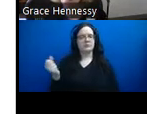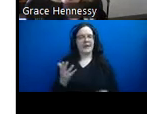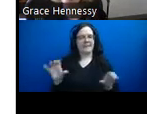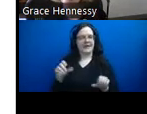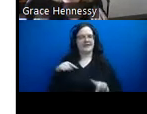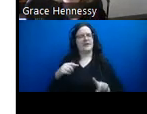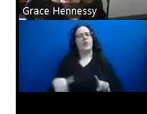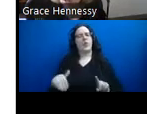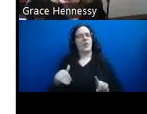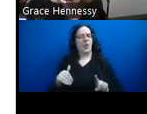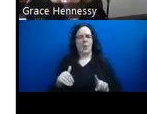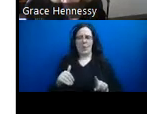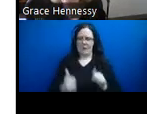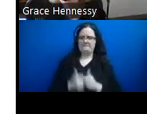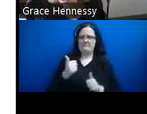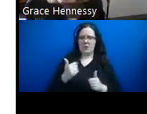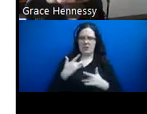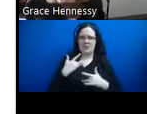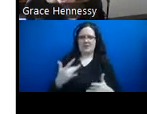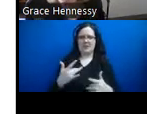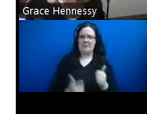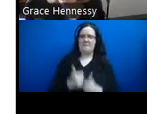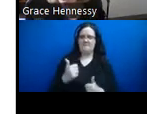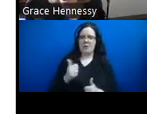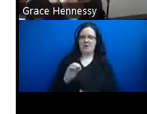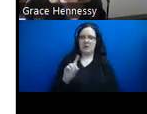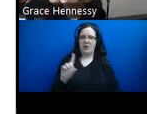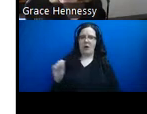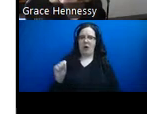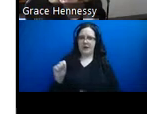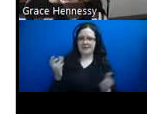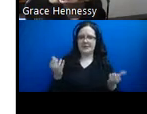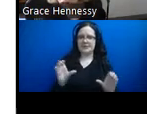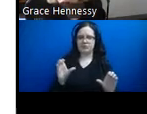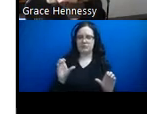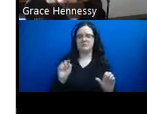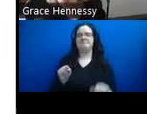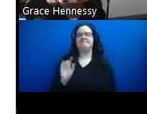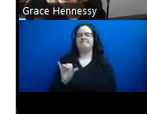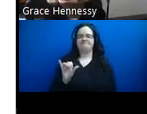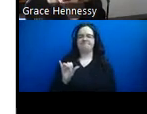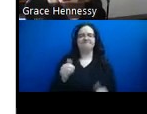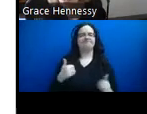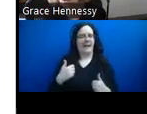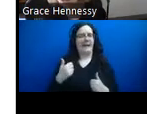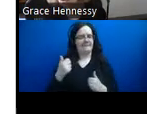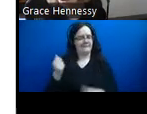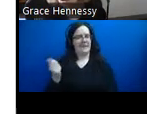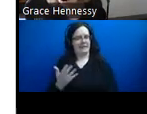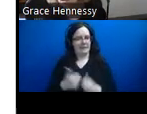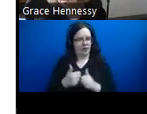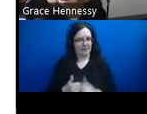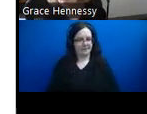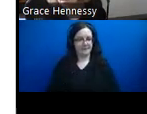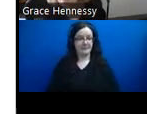greatest likelihood, the highest odds ratio of having a gambling problem. So internet